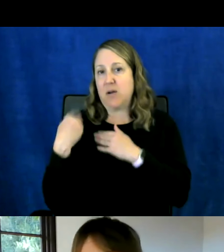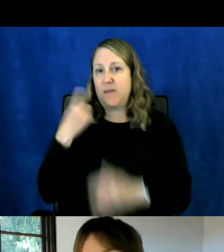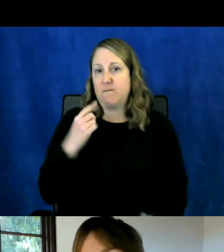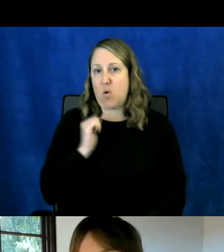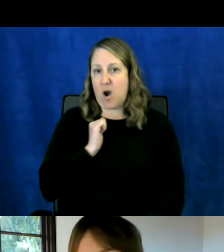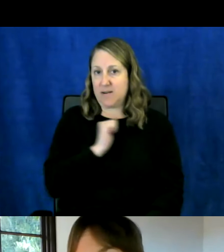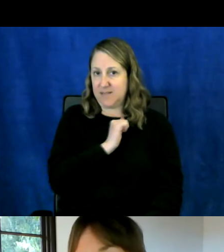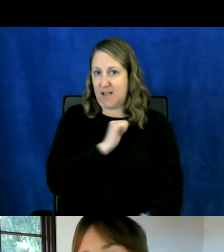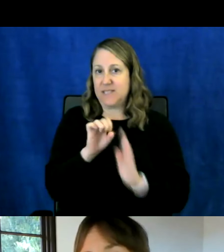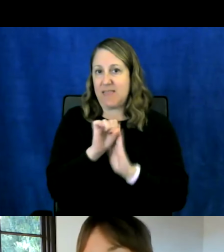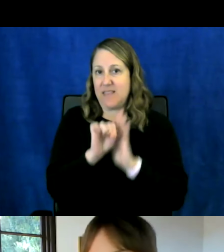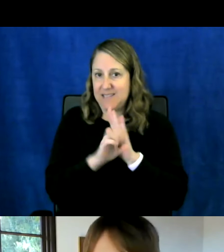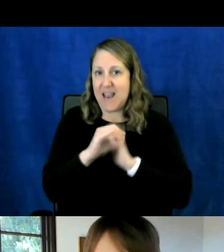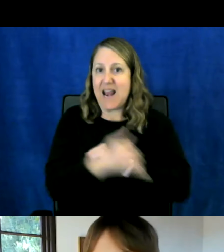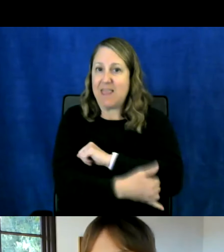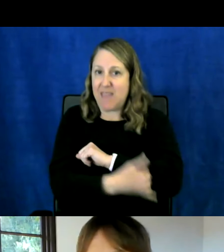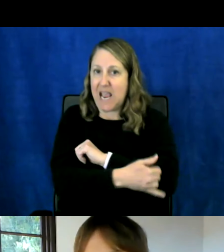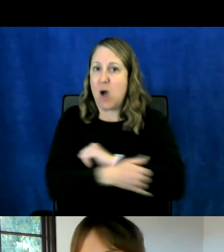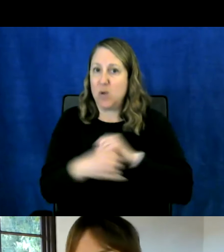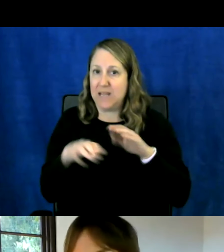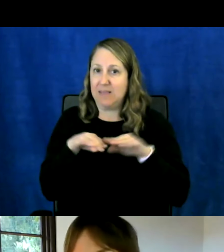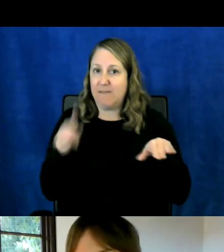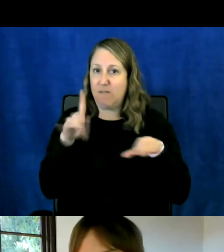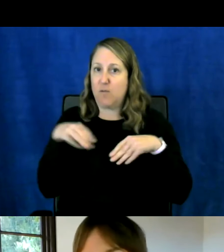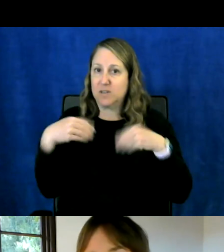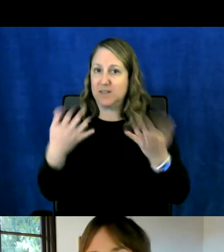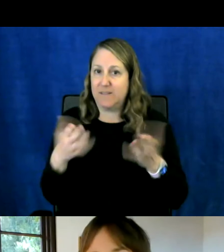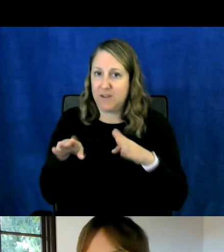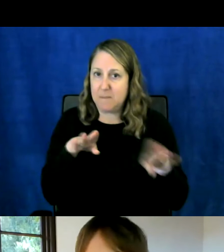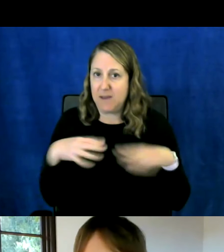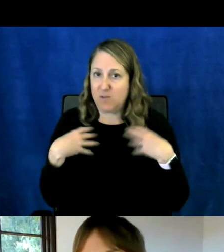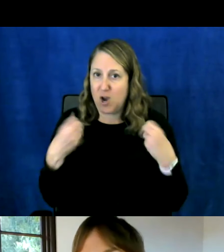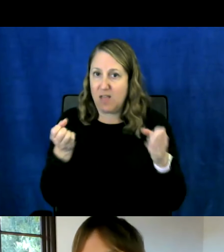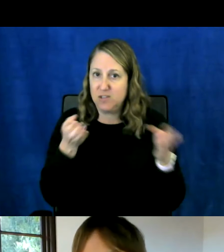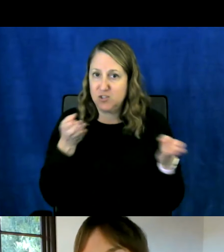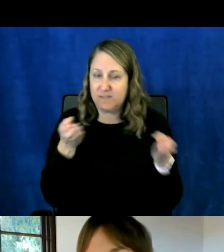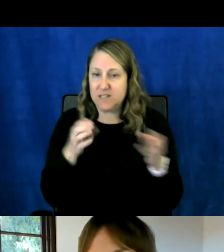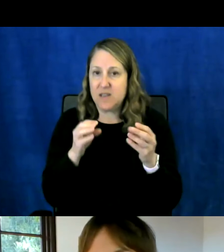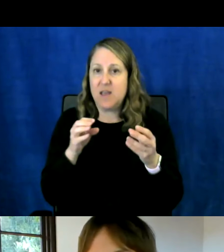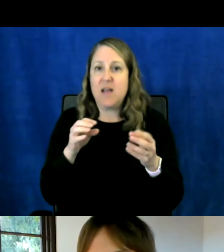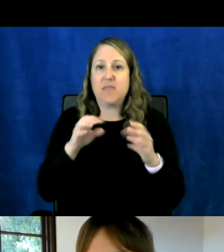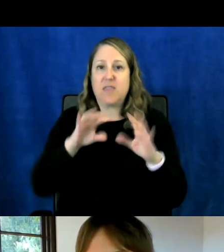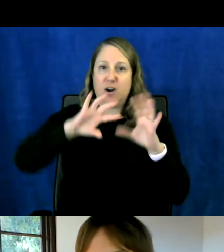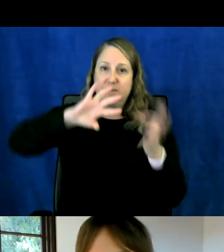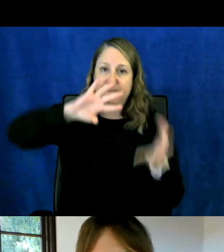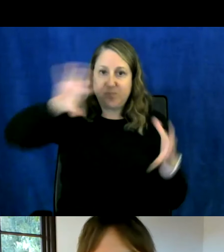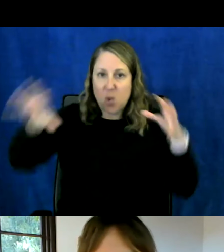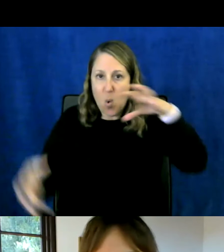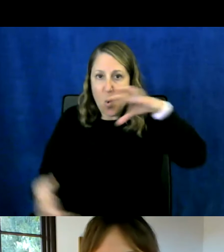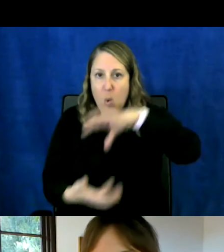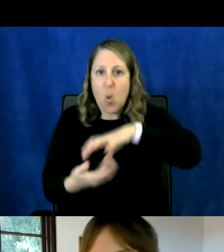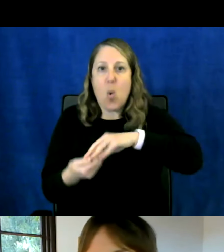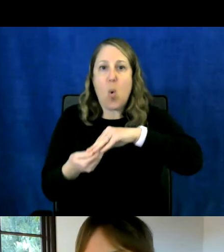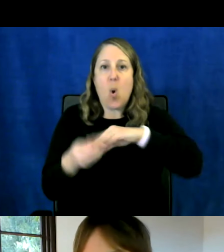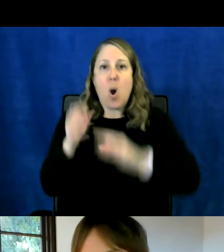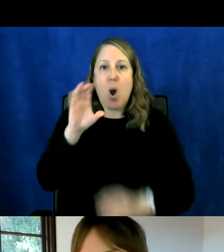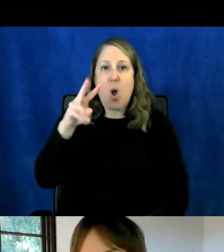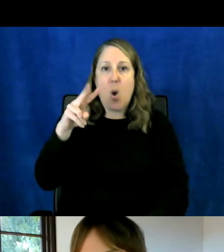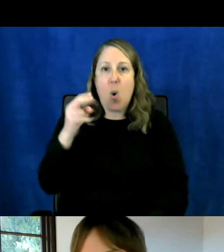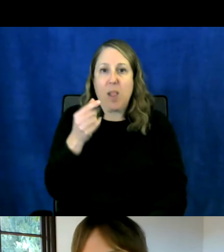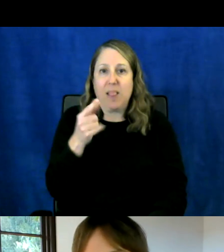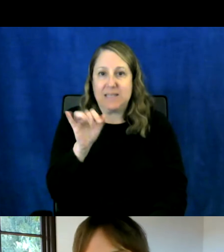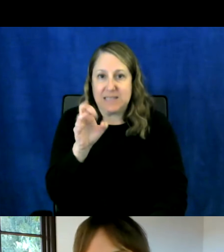state and at the county level for the delivery of behavioral health services that are holistic and meet the full needs of the individuals we're hoping to serve. Next